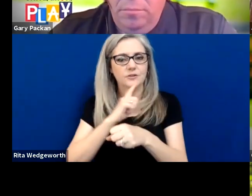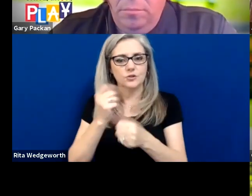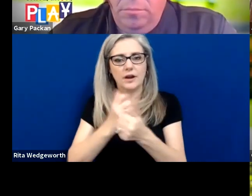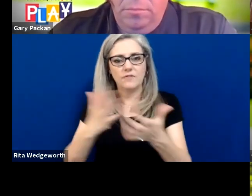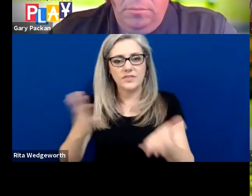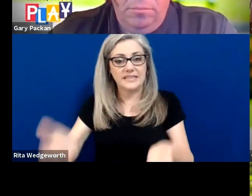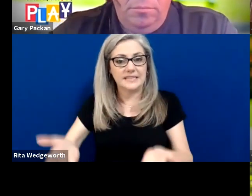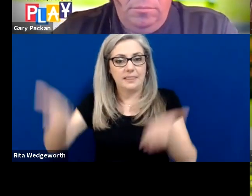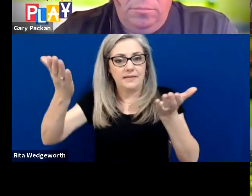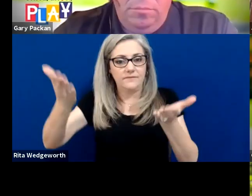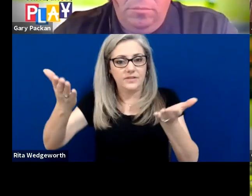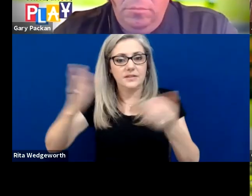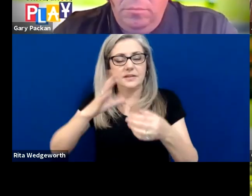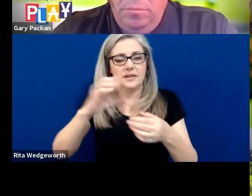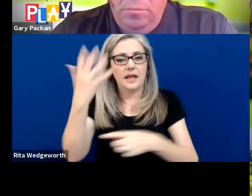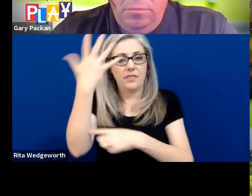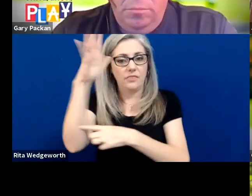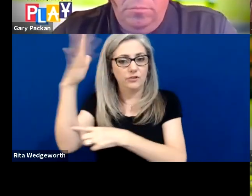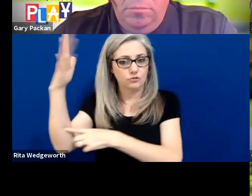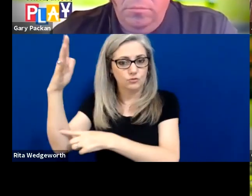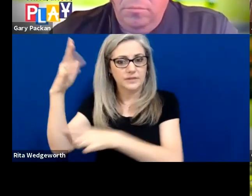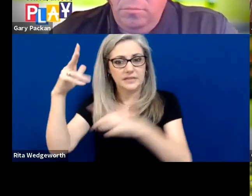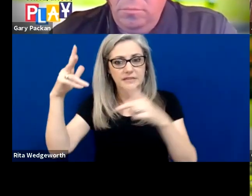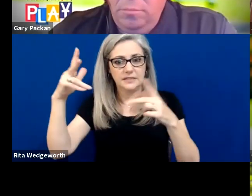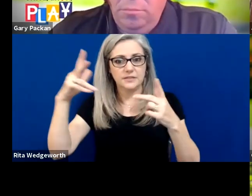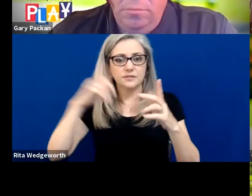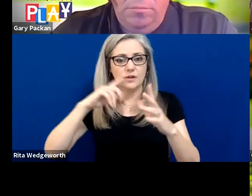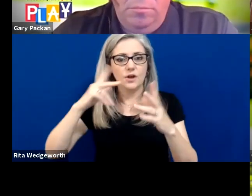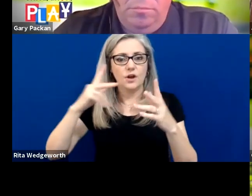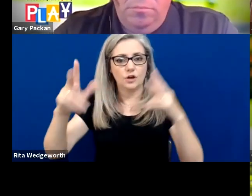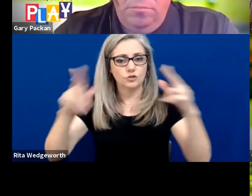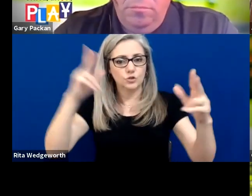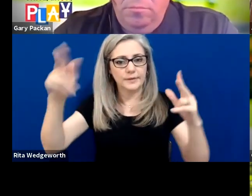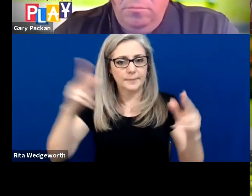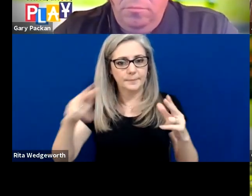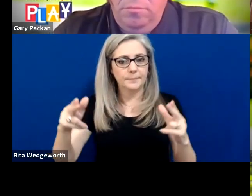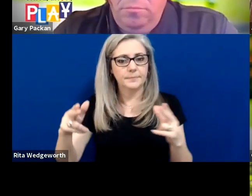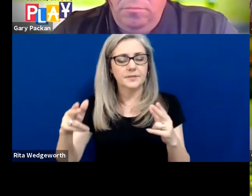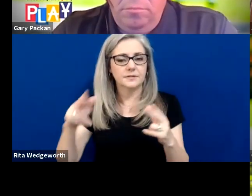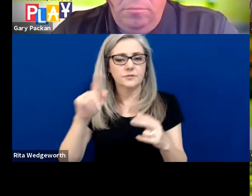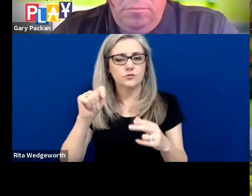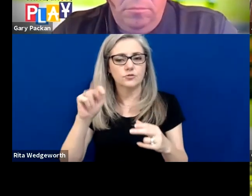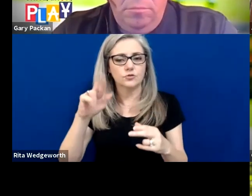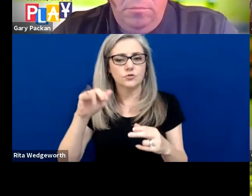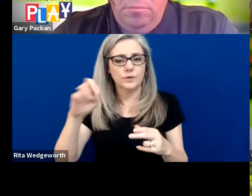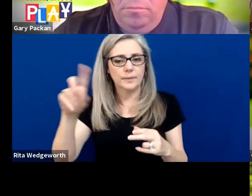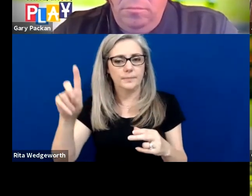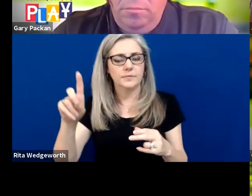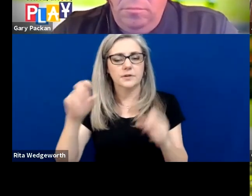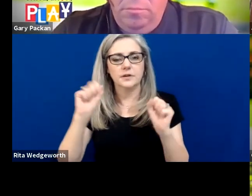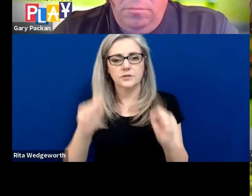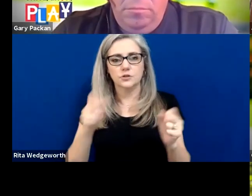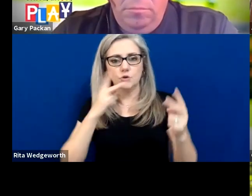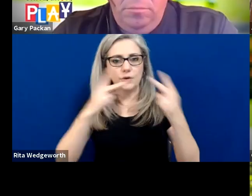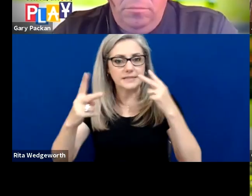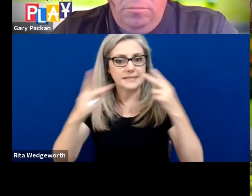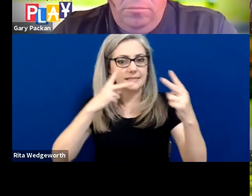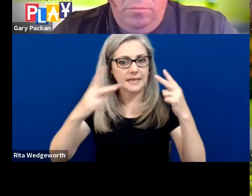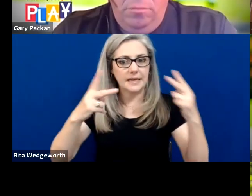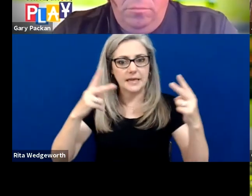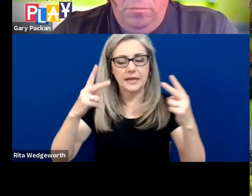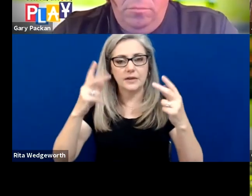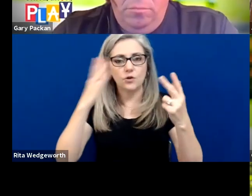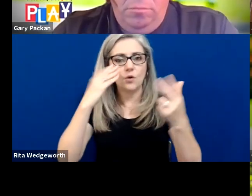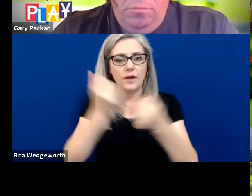the trees are trimmed. You can really see into the park, so what's going on. And that